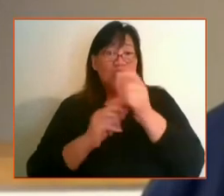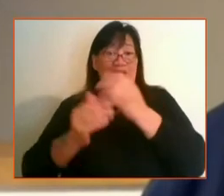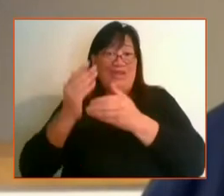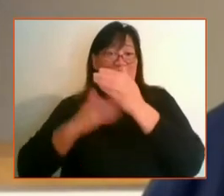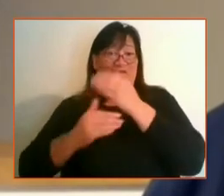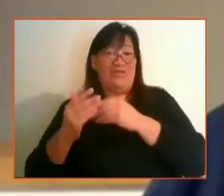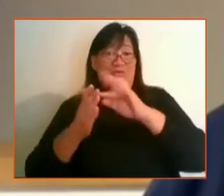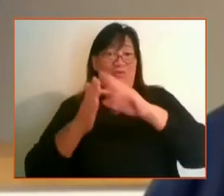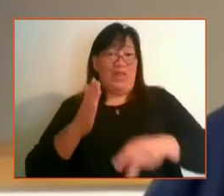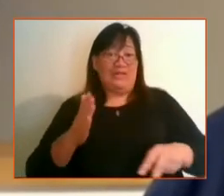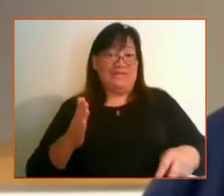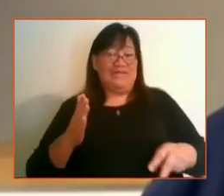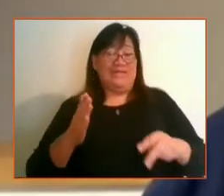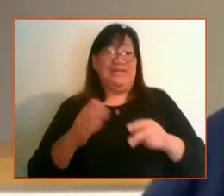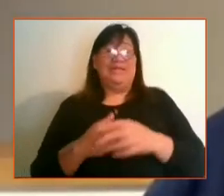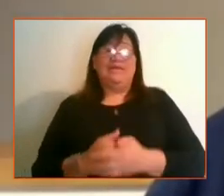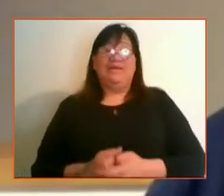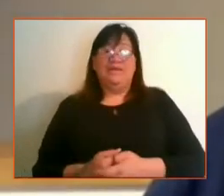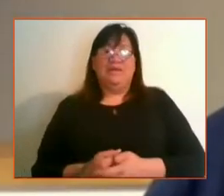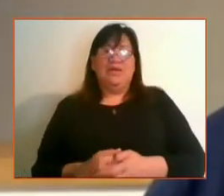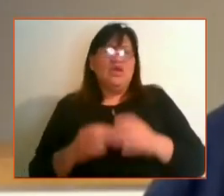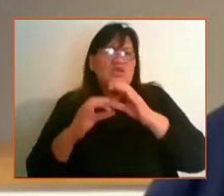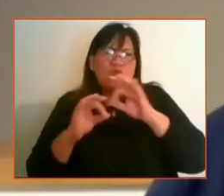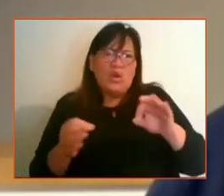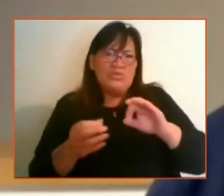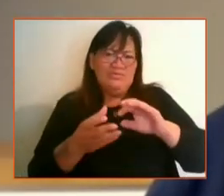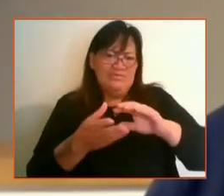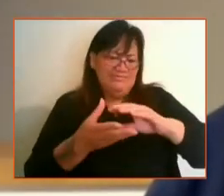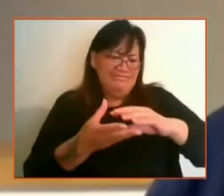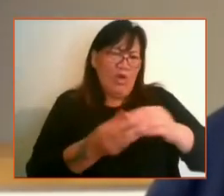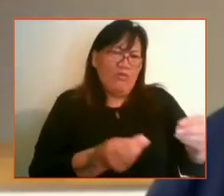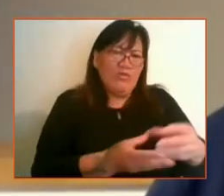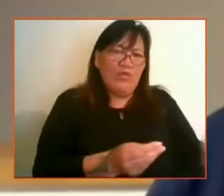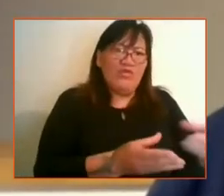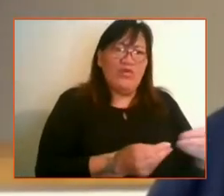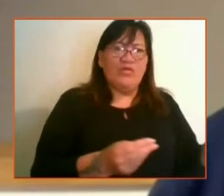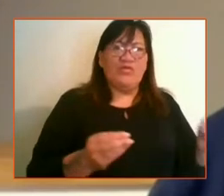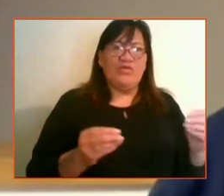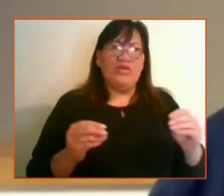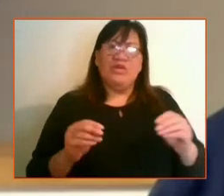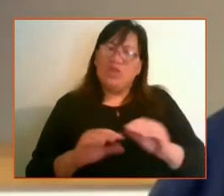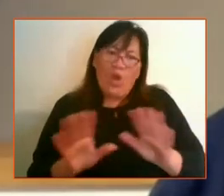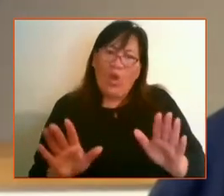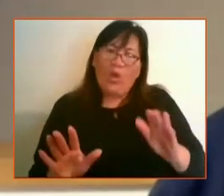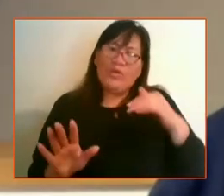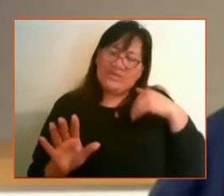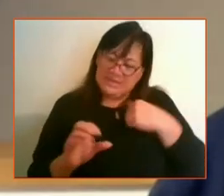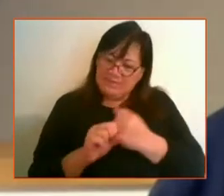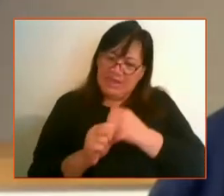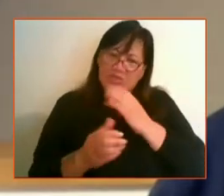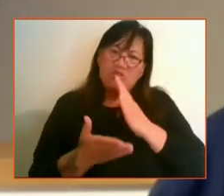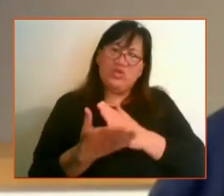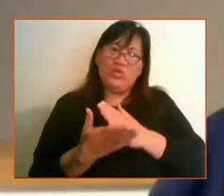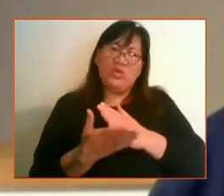And not necessarily diluting other elements of it, but it's got to be something which we see as